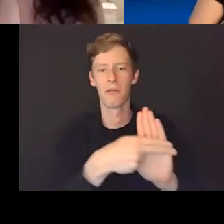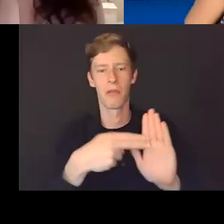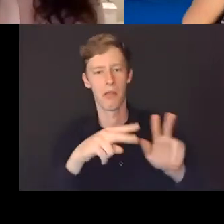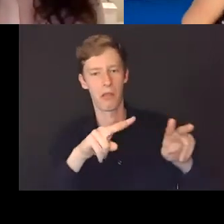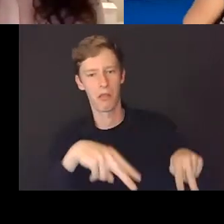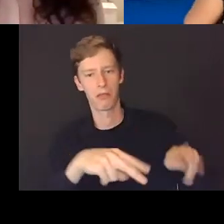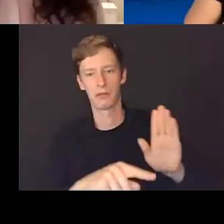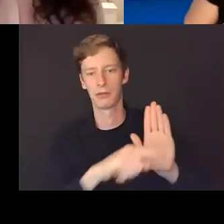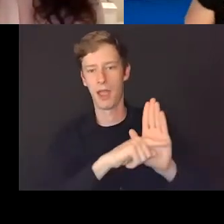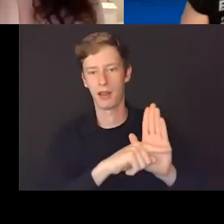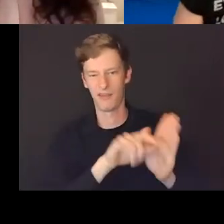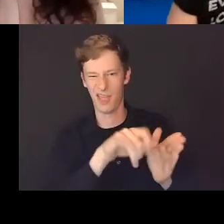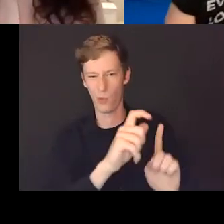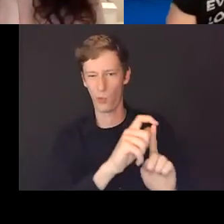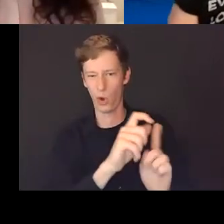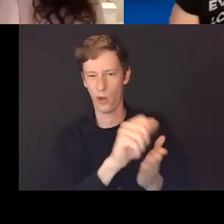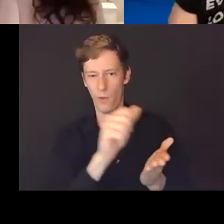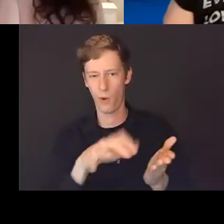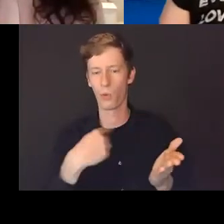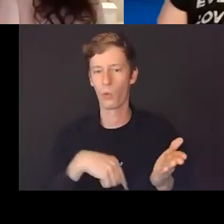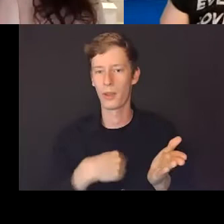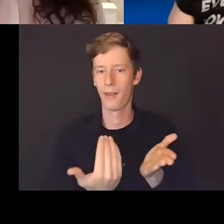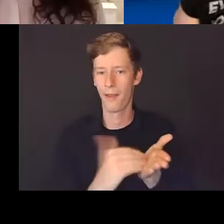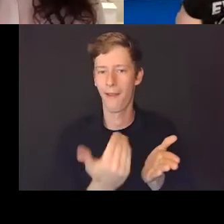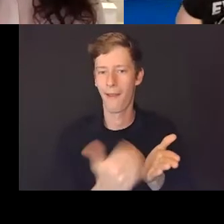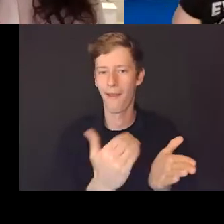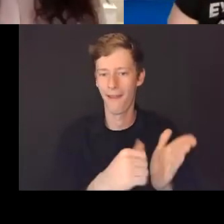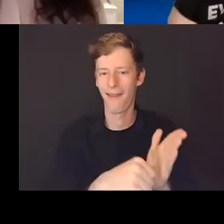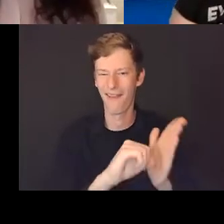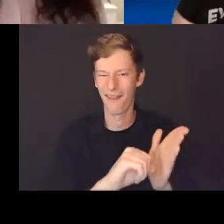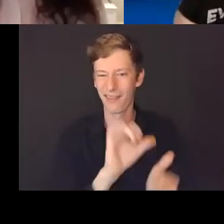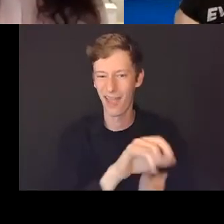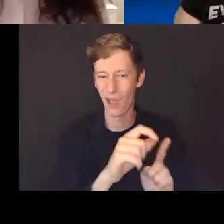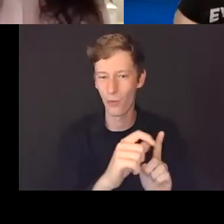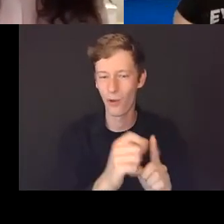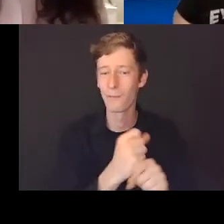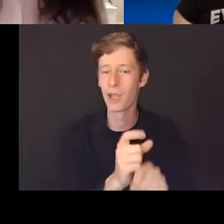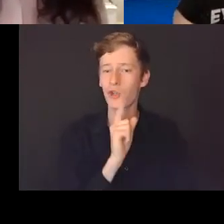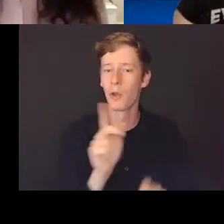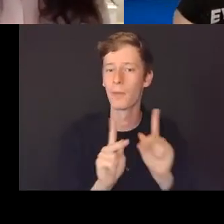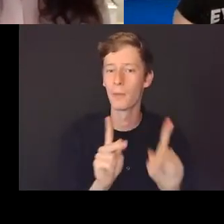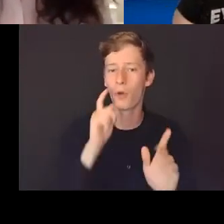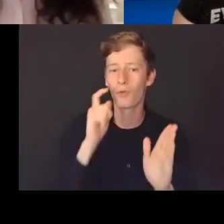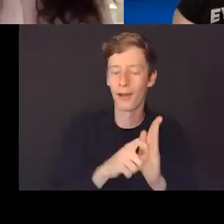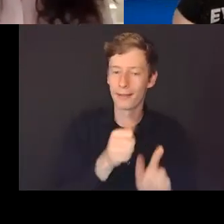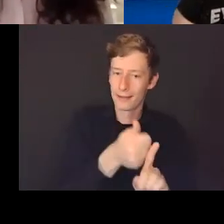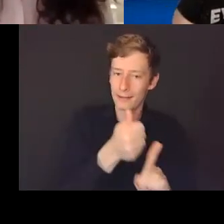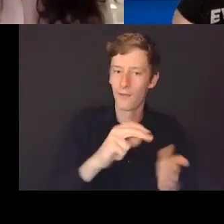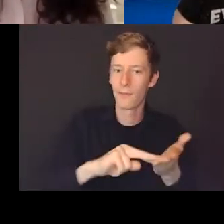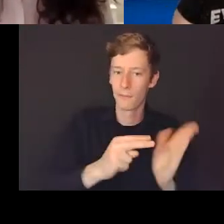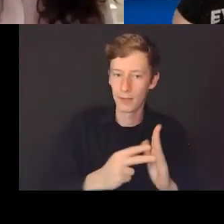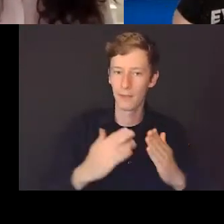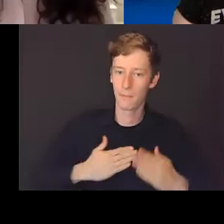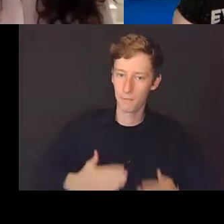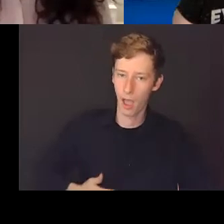healthcare decision that every person who can become pregnant should be able to make. It's fundamental bodily autonomy. And